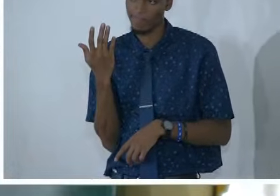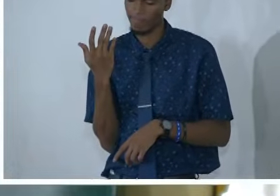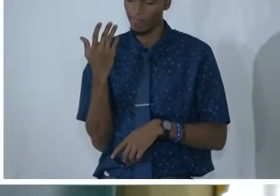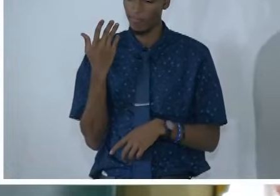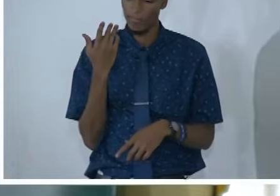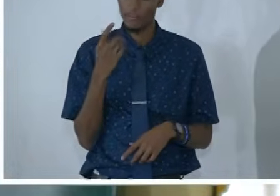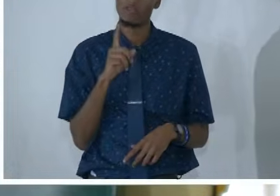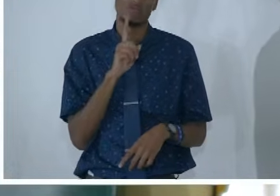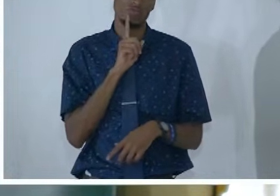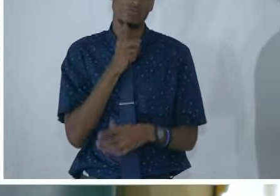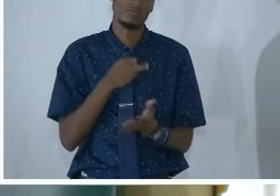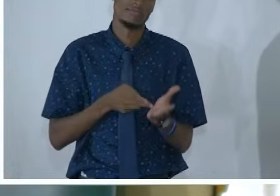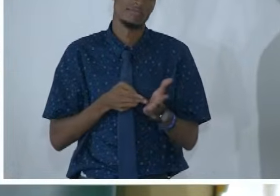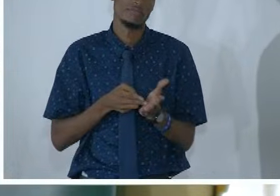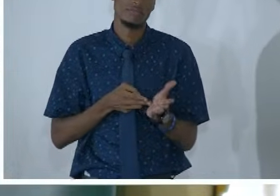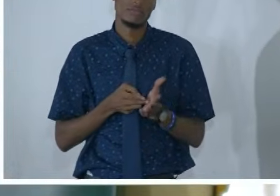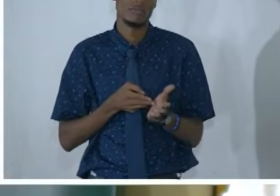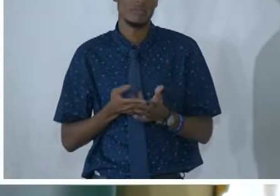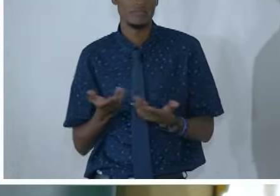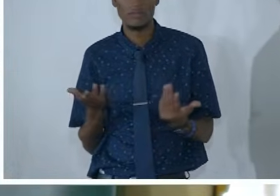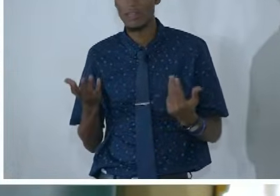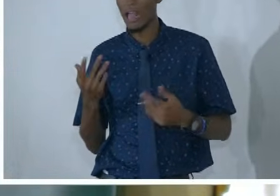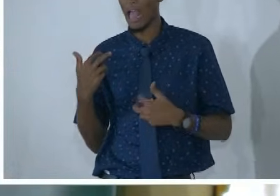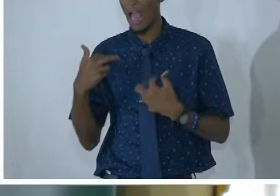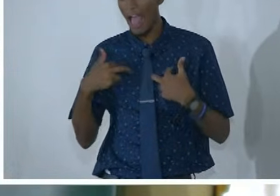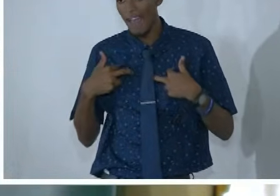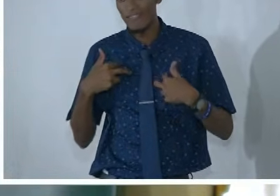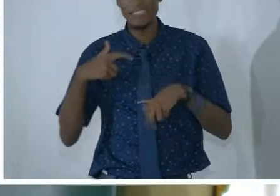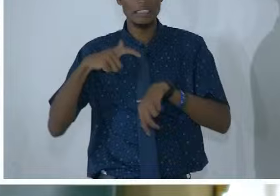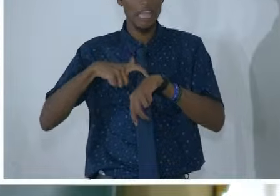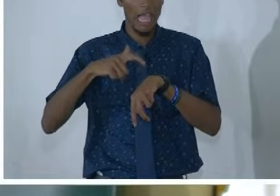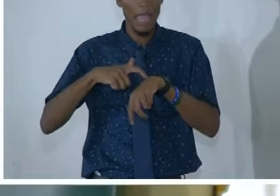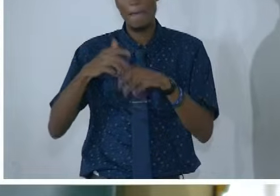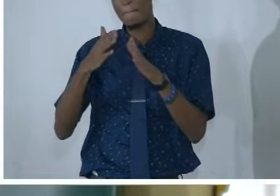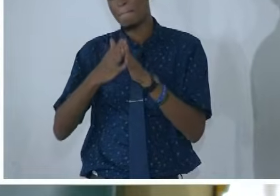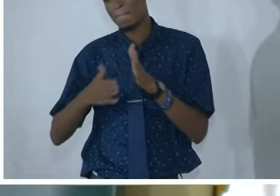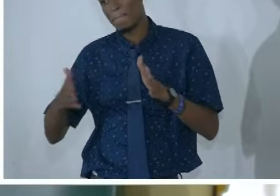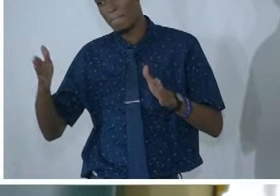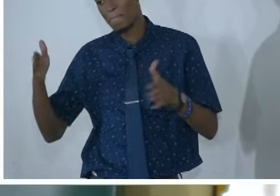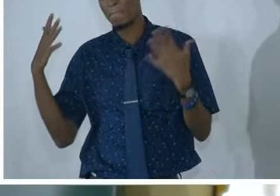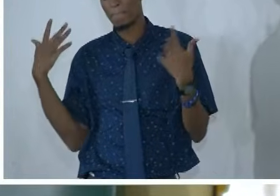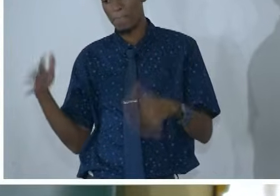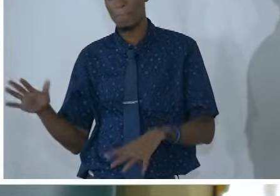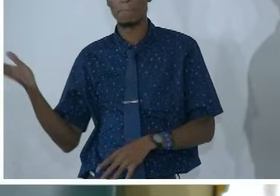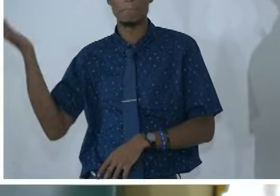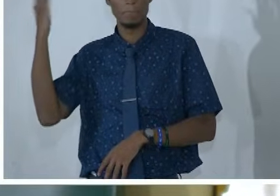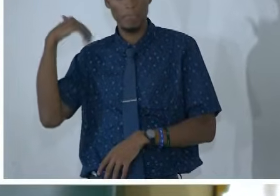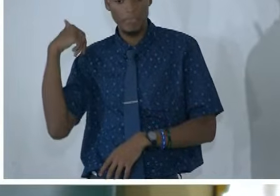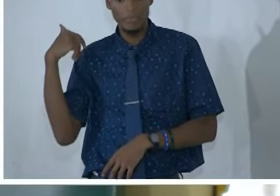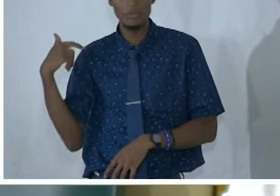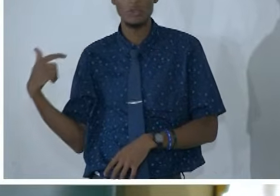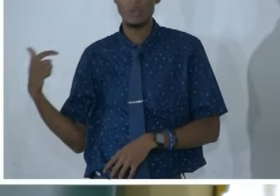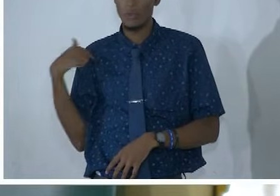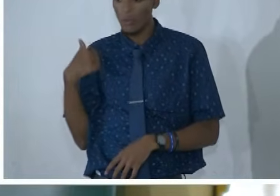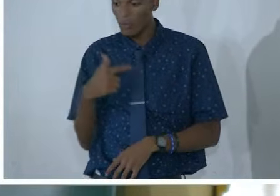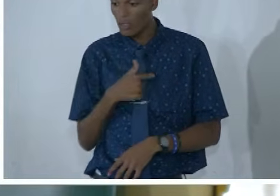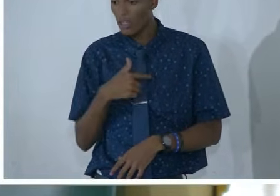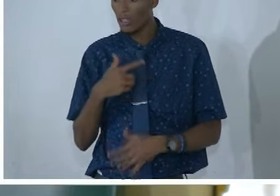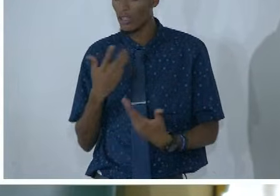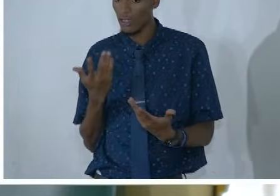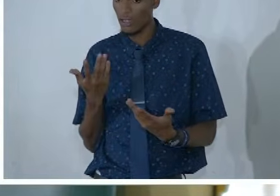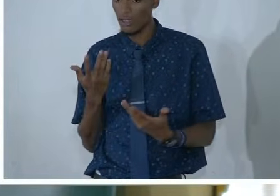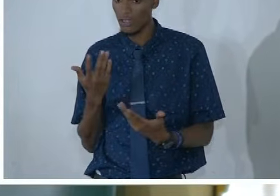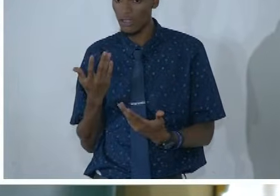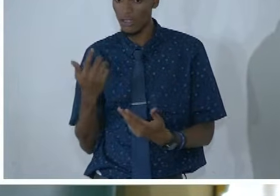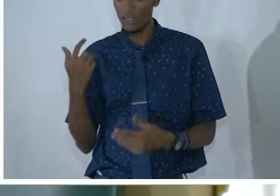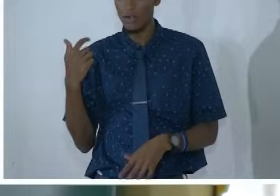it is true that there have been time frames in the past, right? We had a very, no, and I'll do the